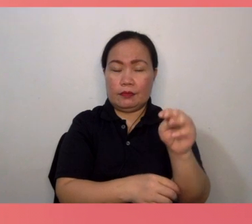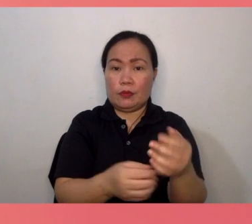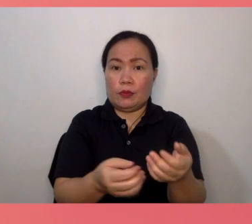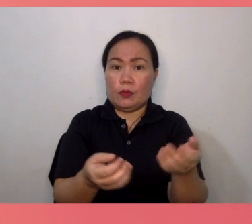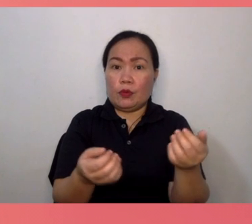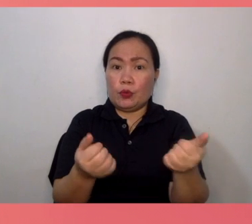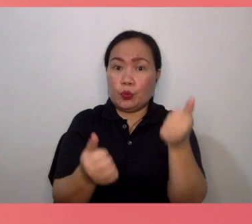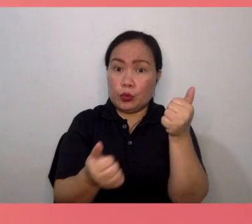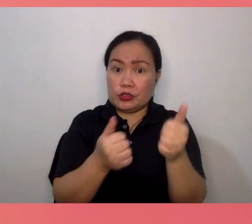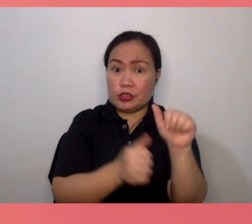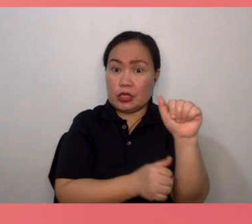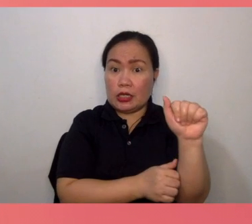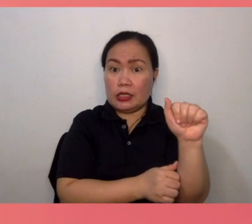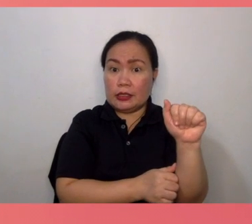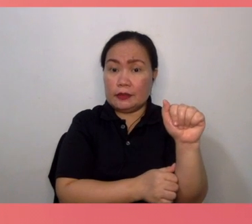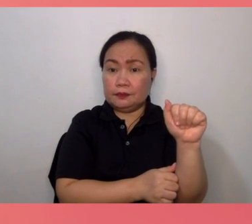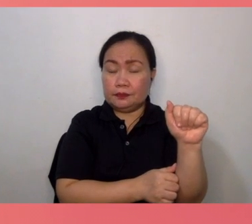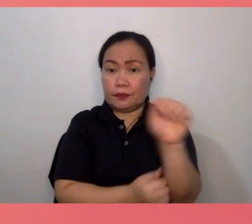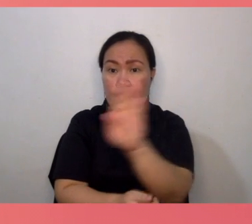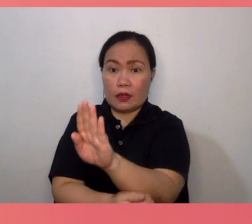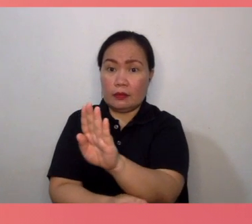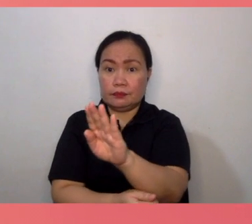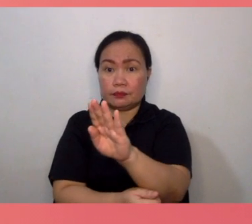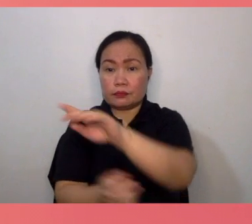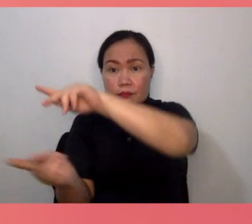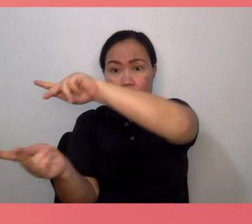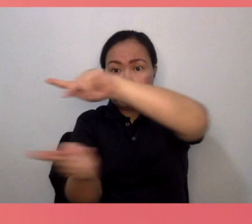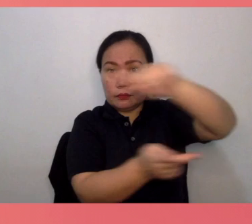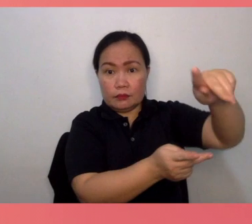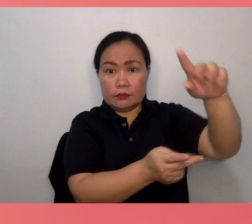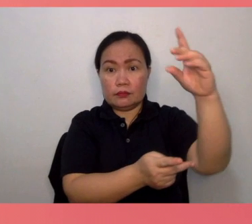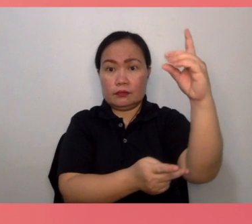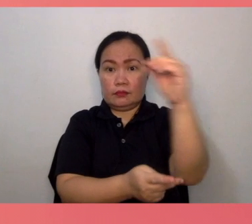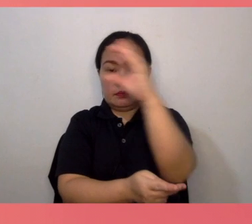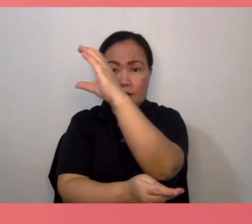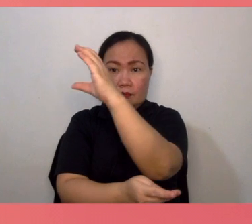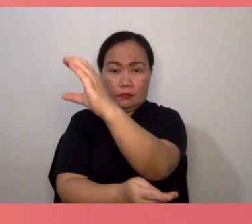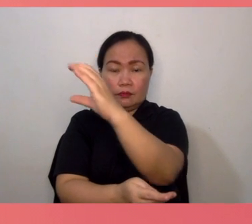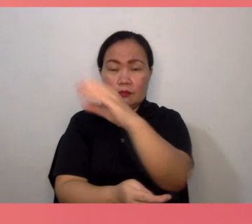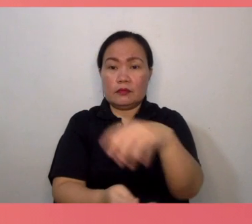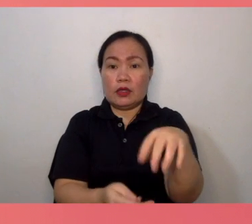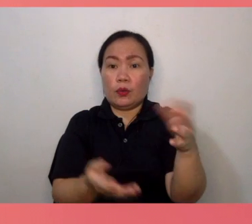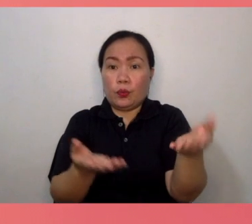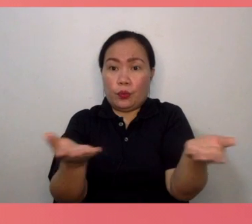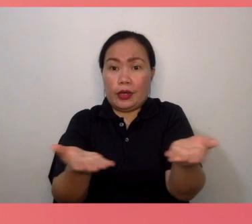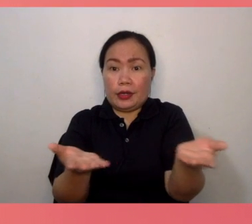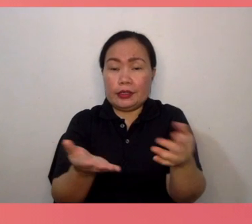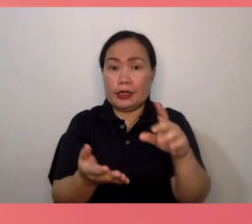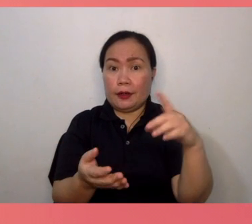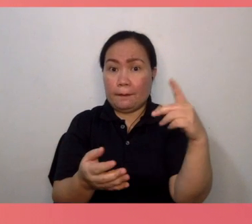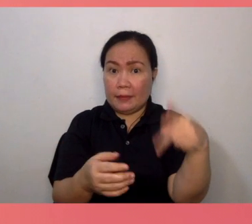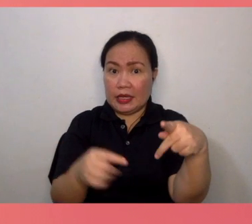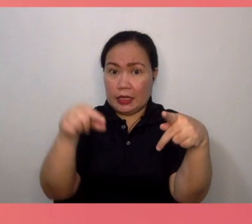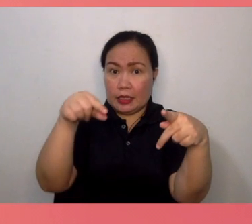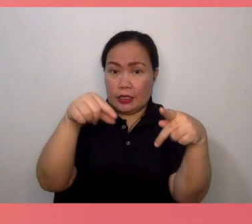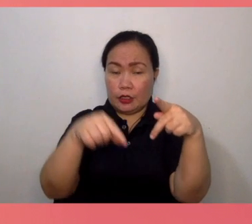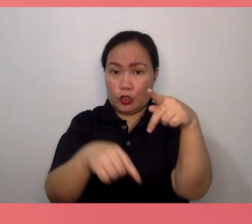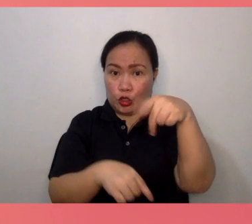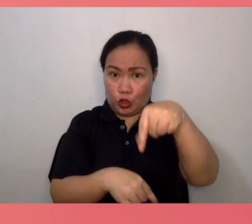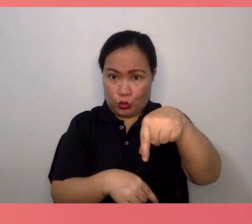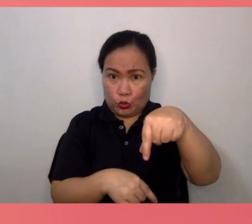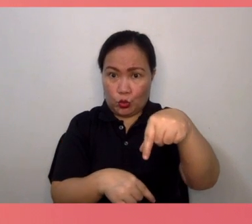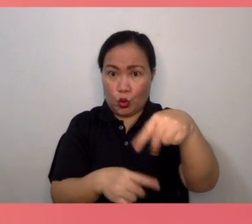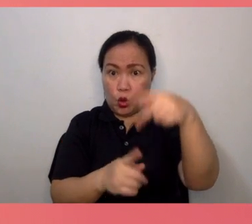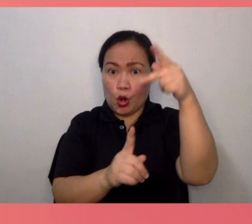which AB, ito raw po, is parallel to DC, where P and Q are the points of this